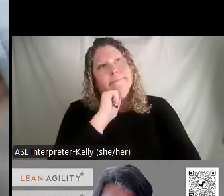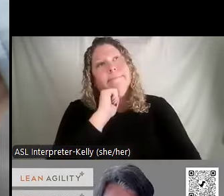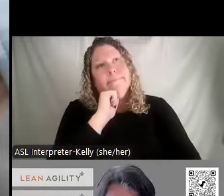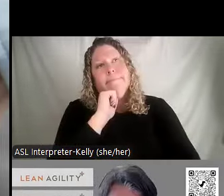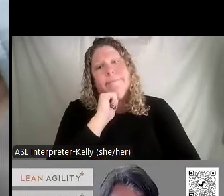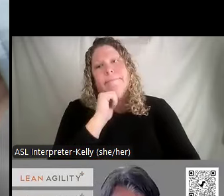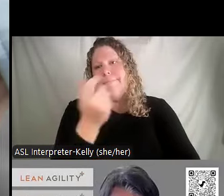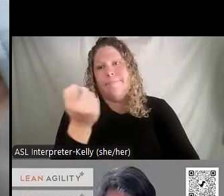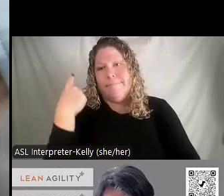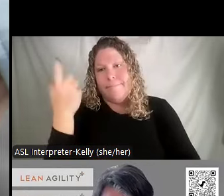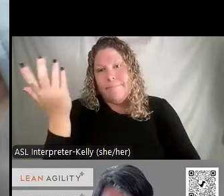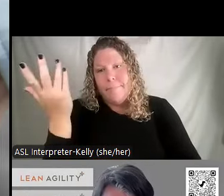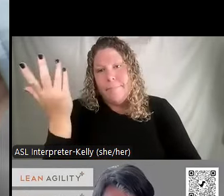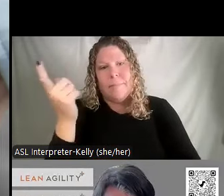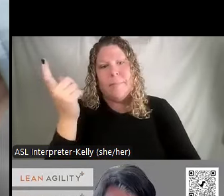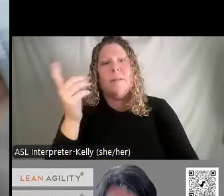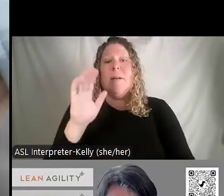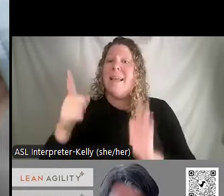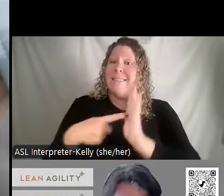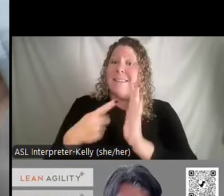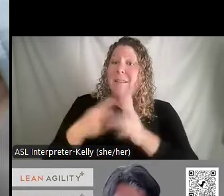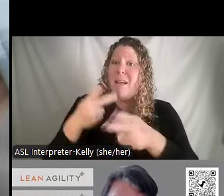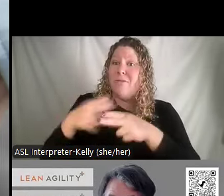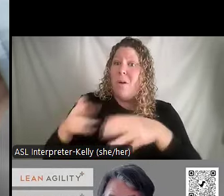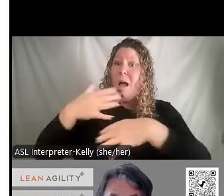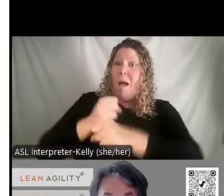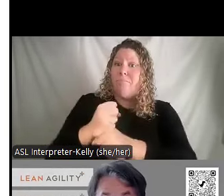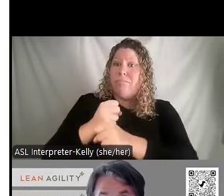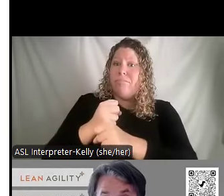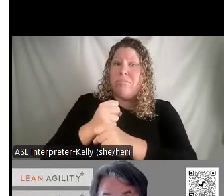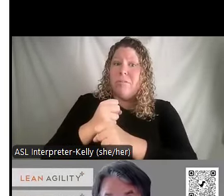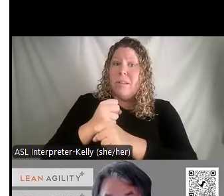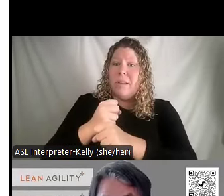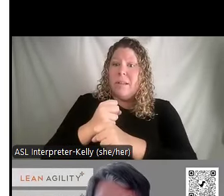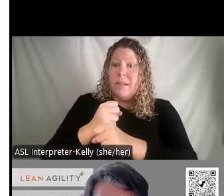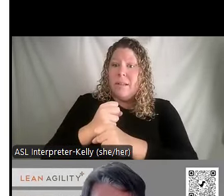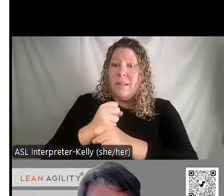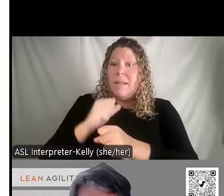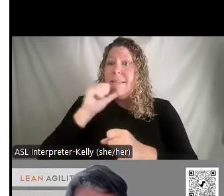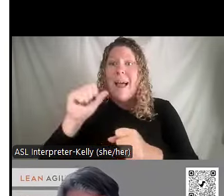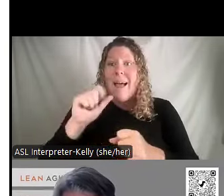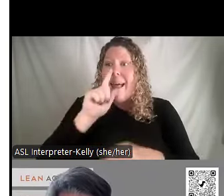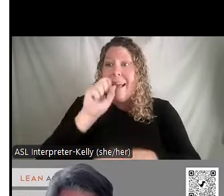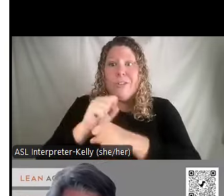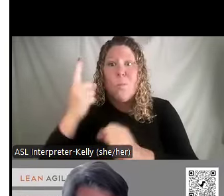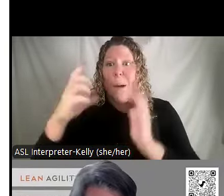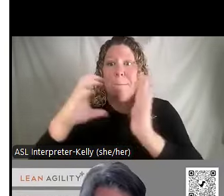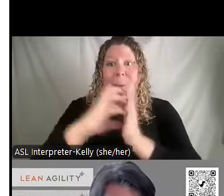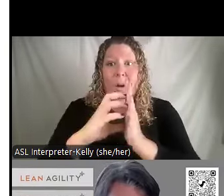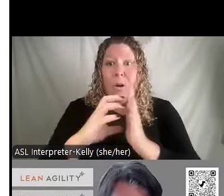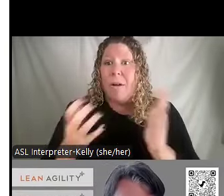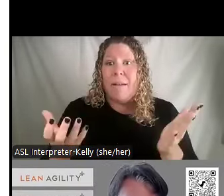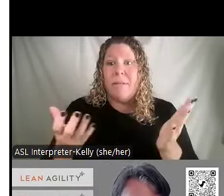elevator pitch isn't it isn't actually a paragraph. It's not a set of bullet points. Sometimes it's a visual. This